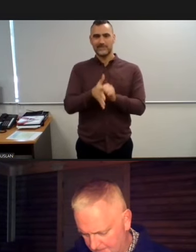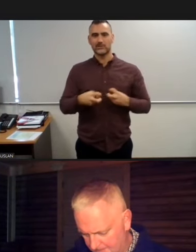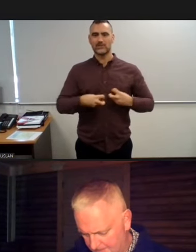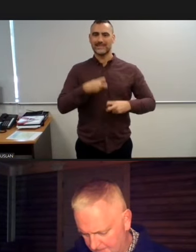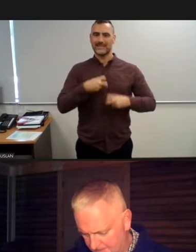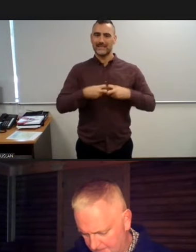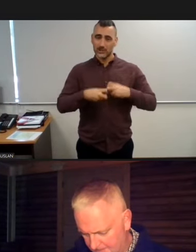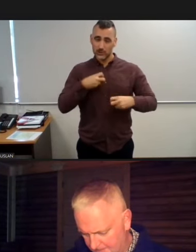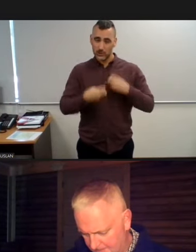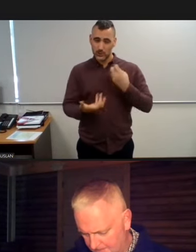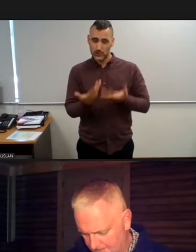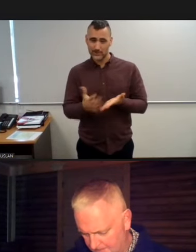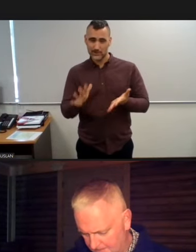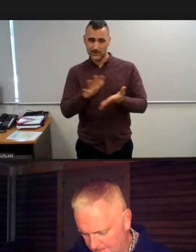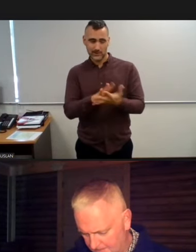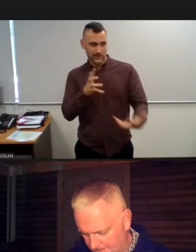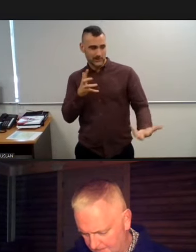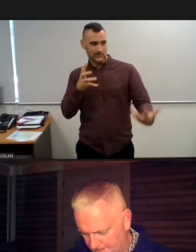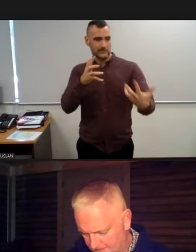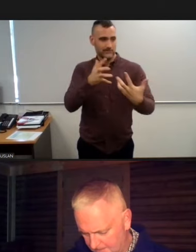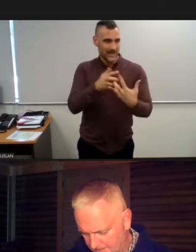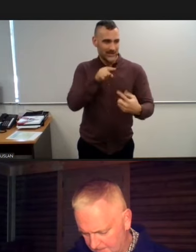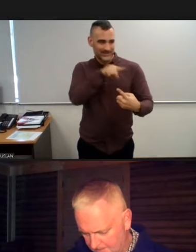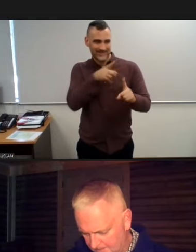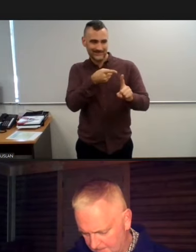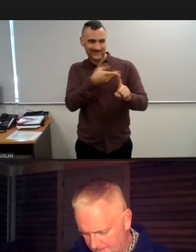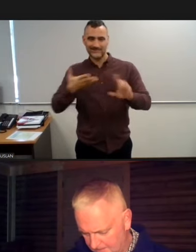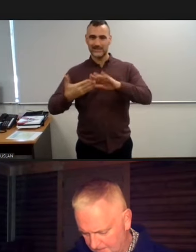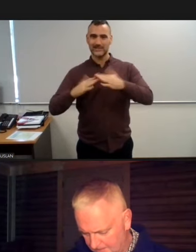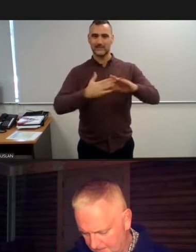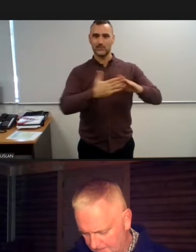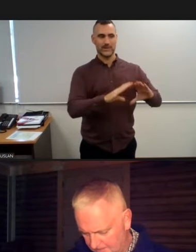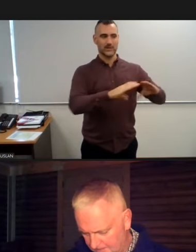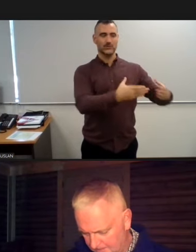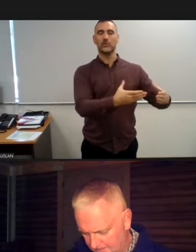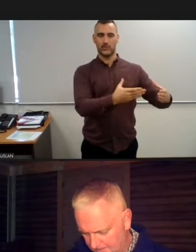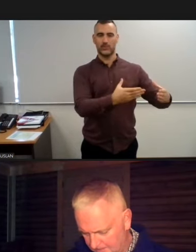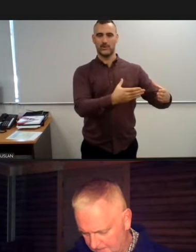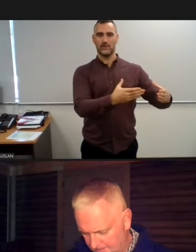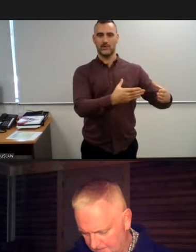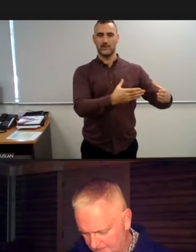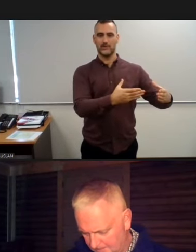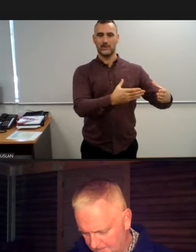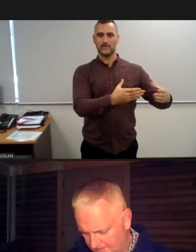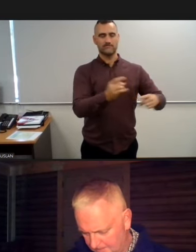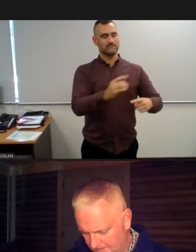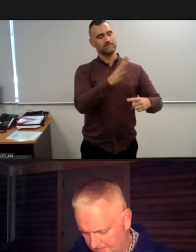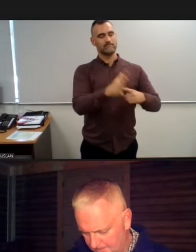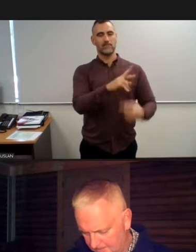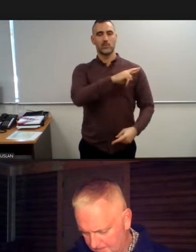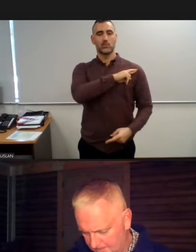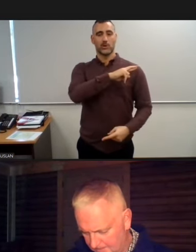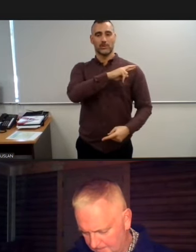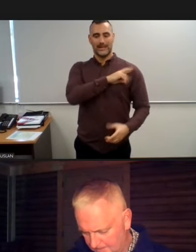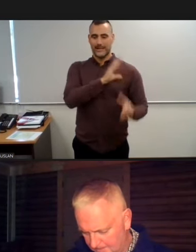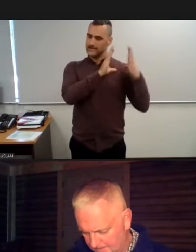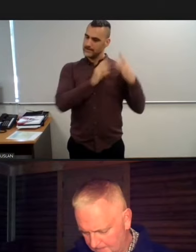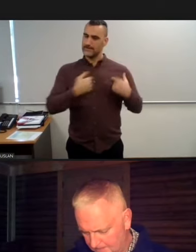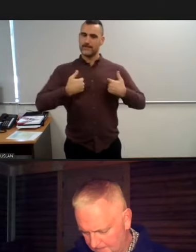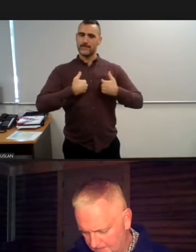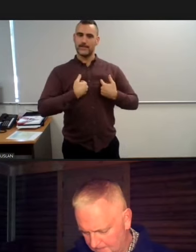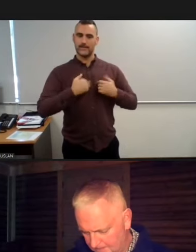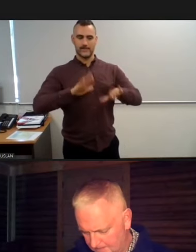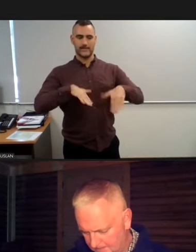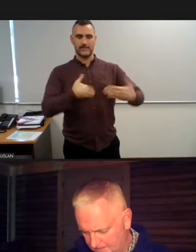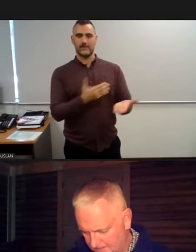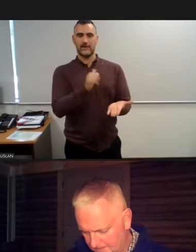of that we're already starting to see. So that guidance, I think, is incredibly important. But look, before, I think John